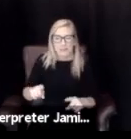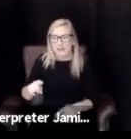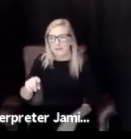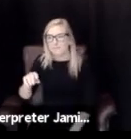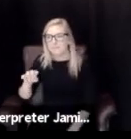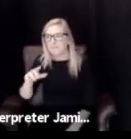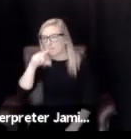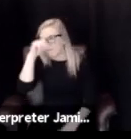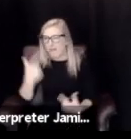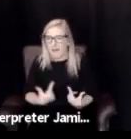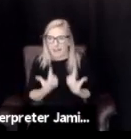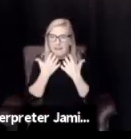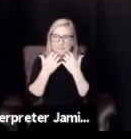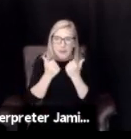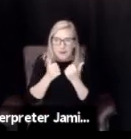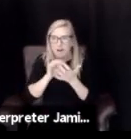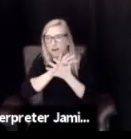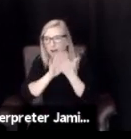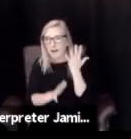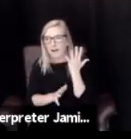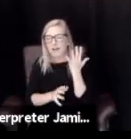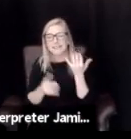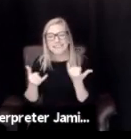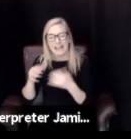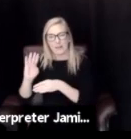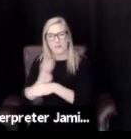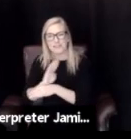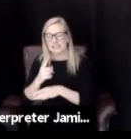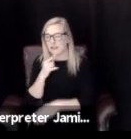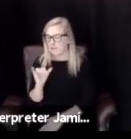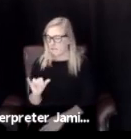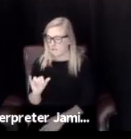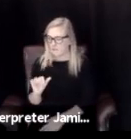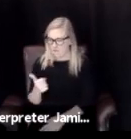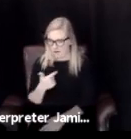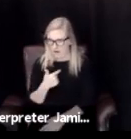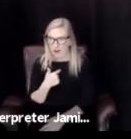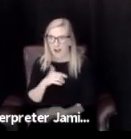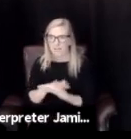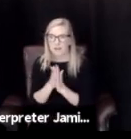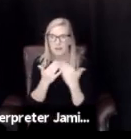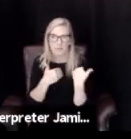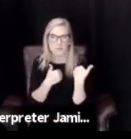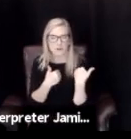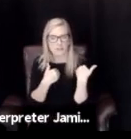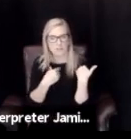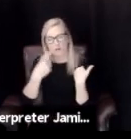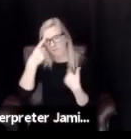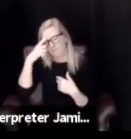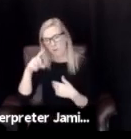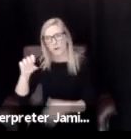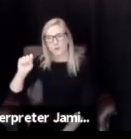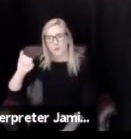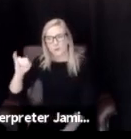movement, they are saying we are responsible for social